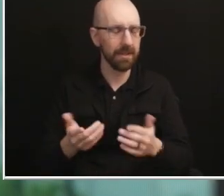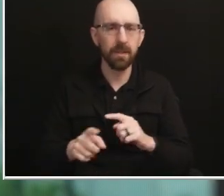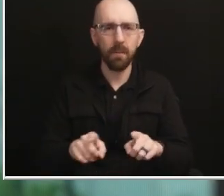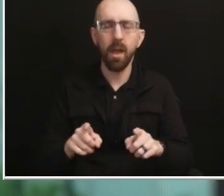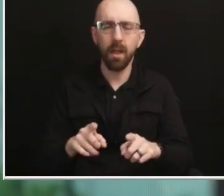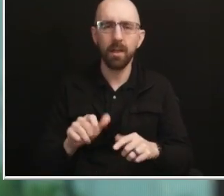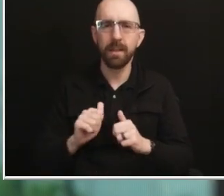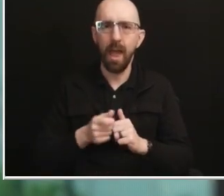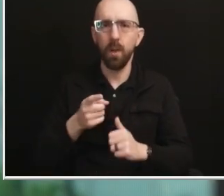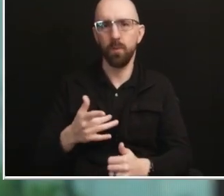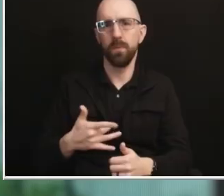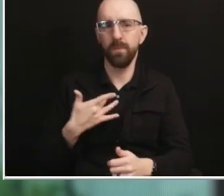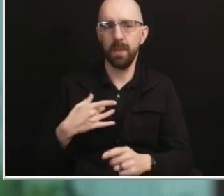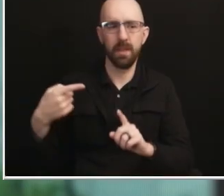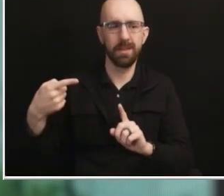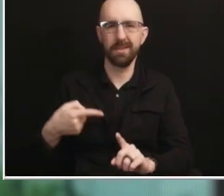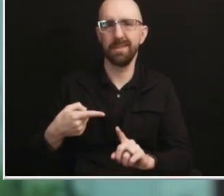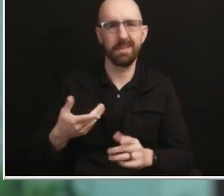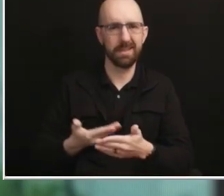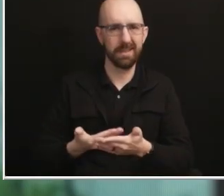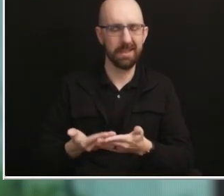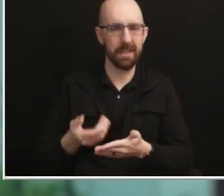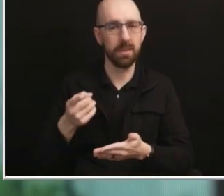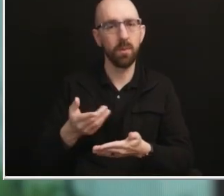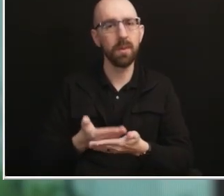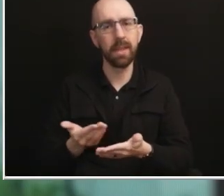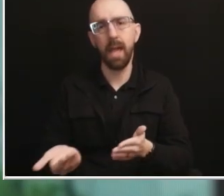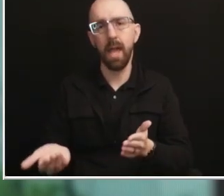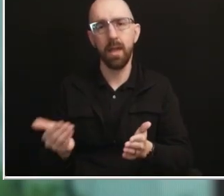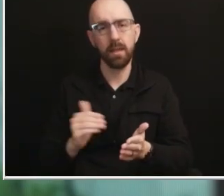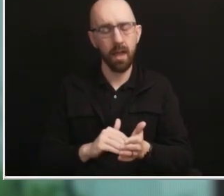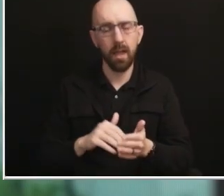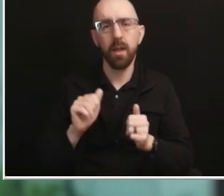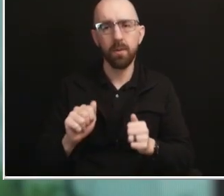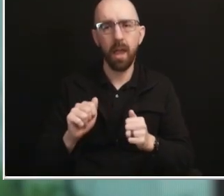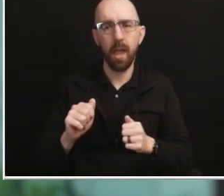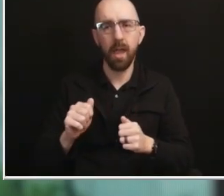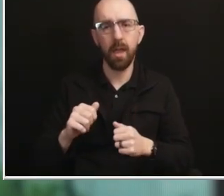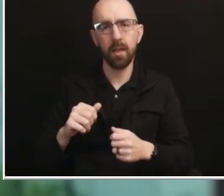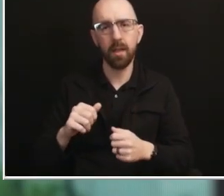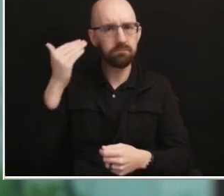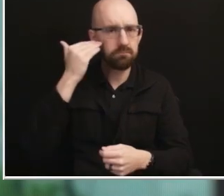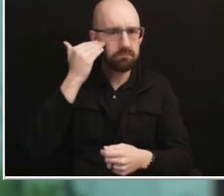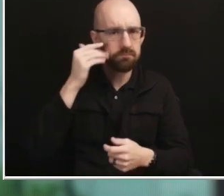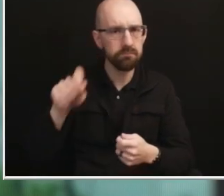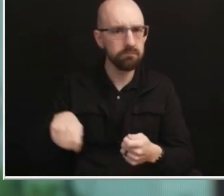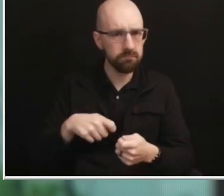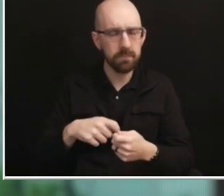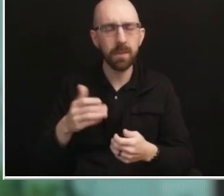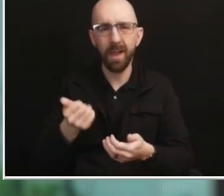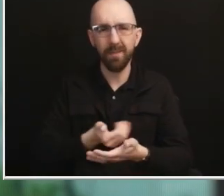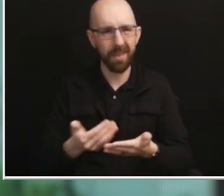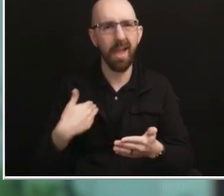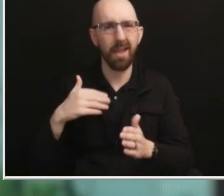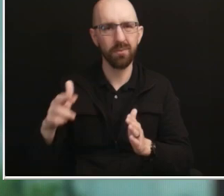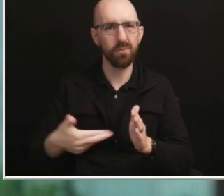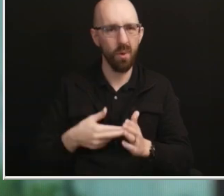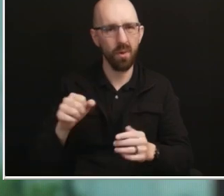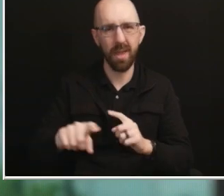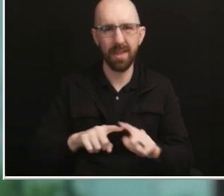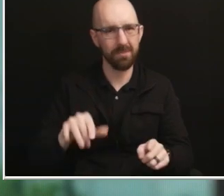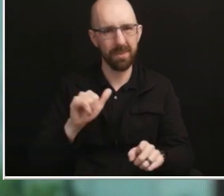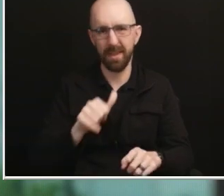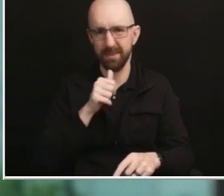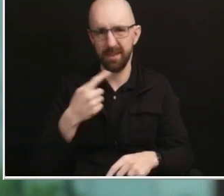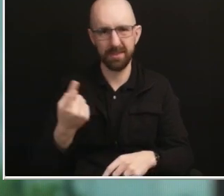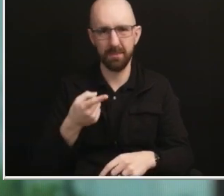feel. Those things, again, we can get hyper acute to those things. So everything has a role, but that's really not something that this has been proven